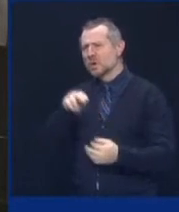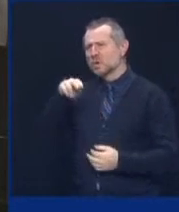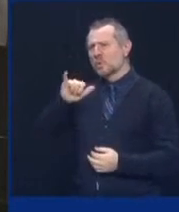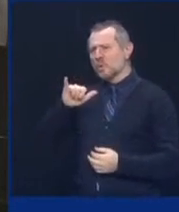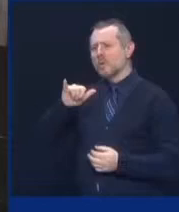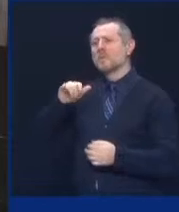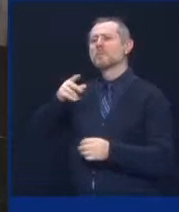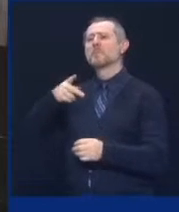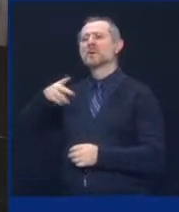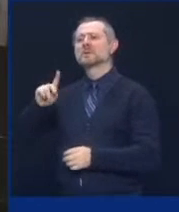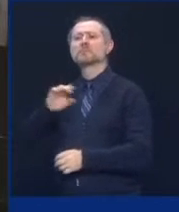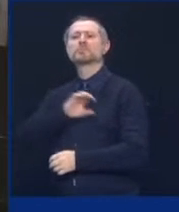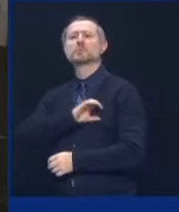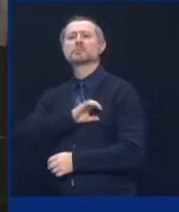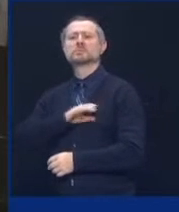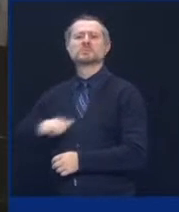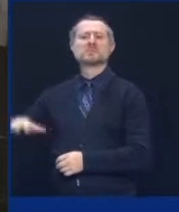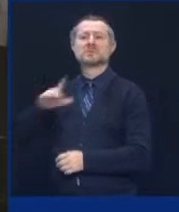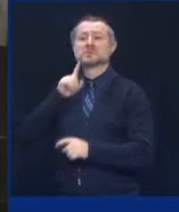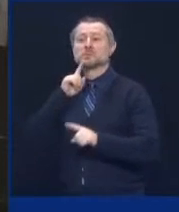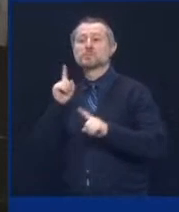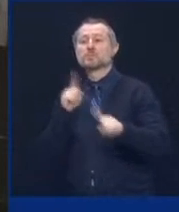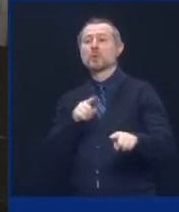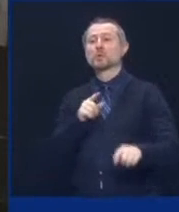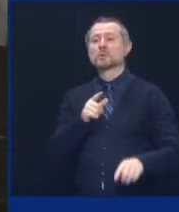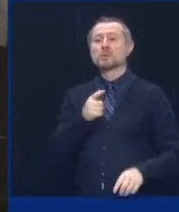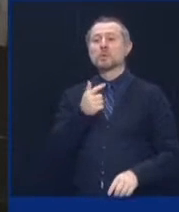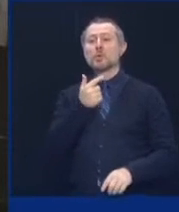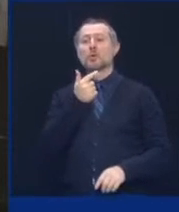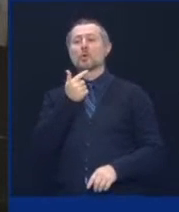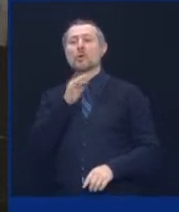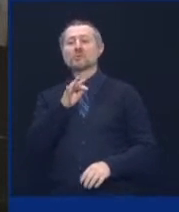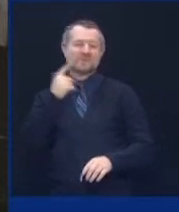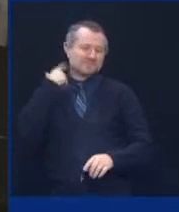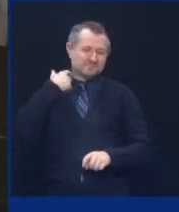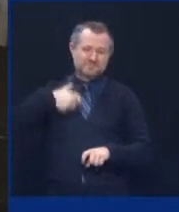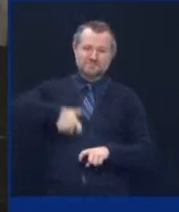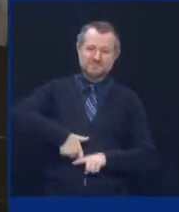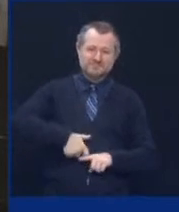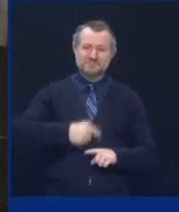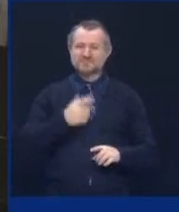protests found the department had a lack of a clearly defined strategy for